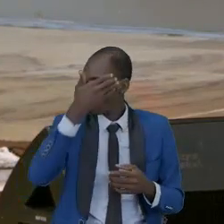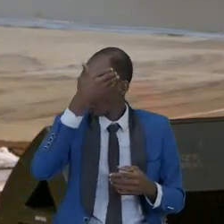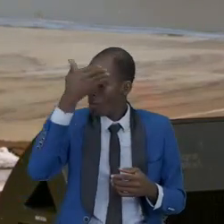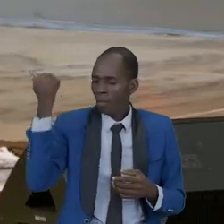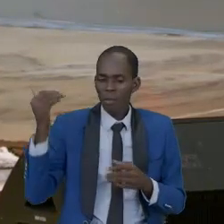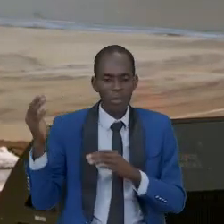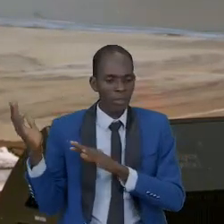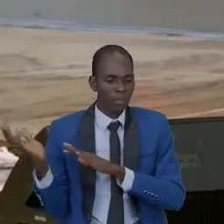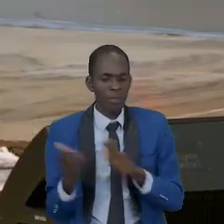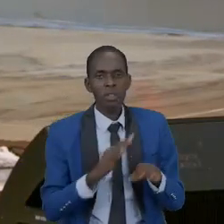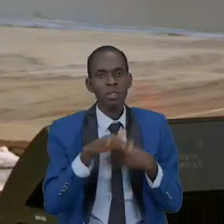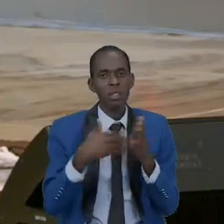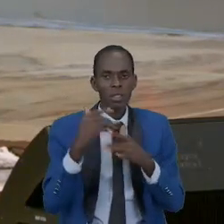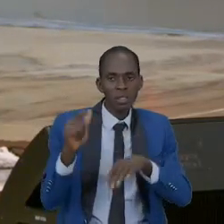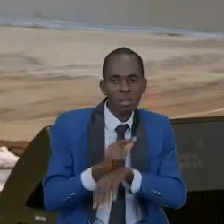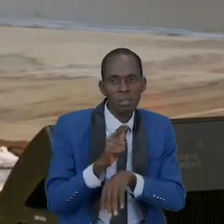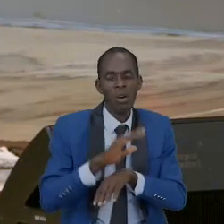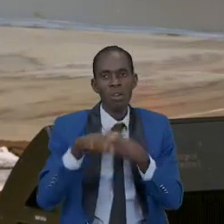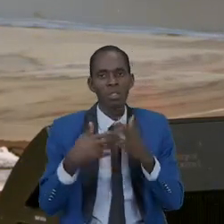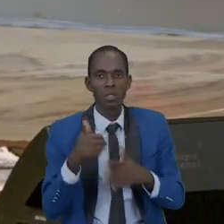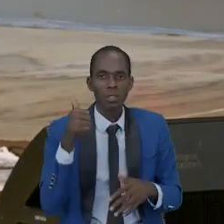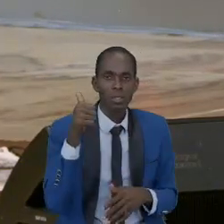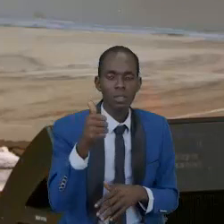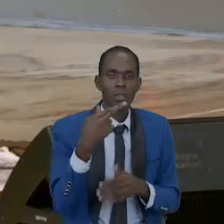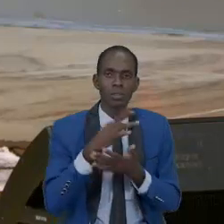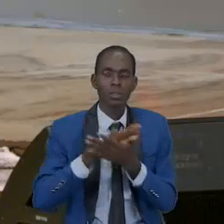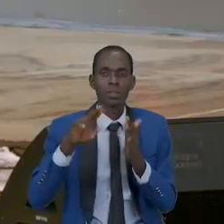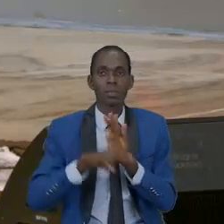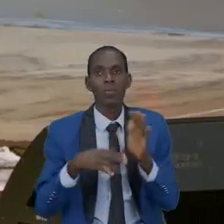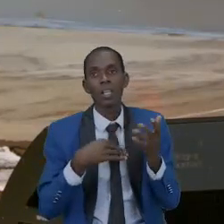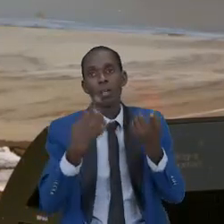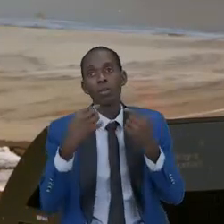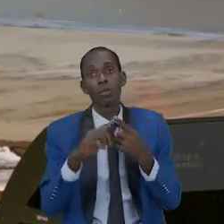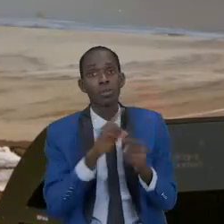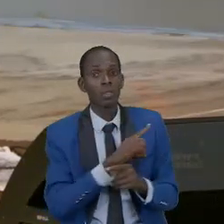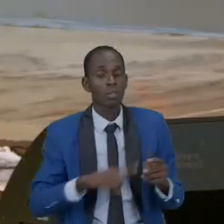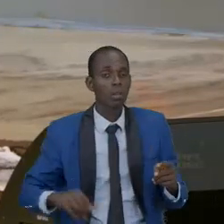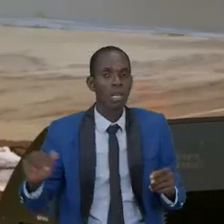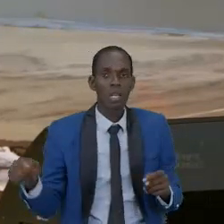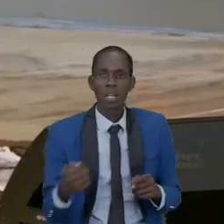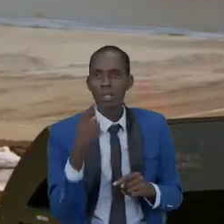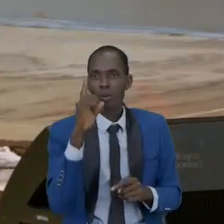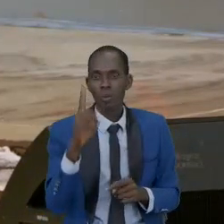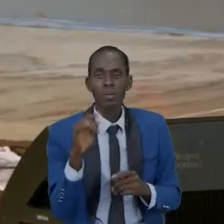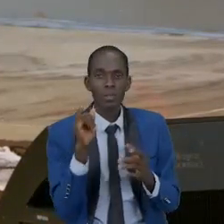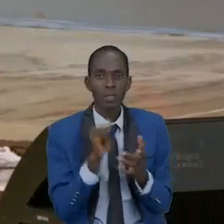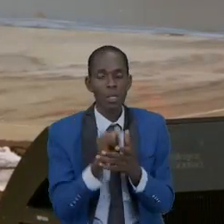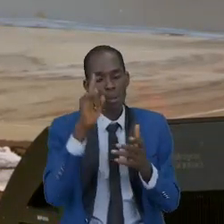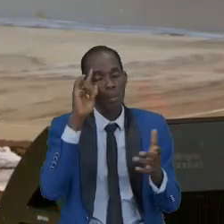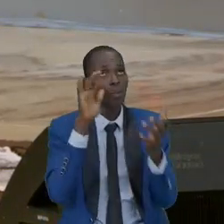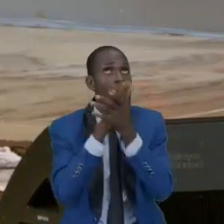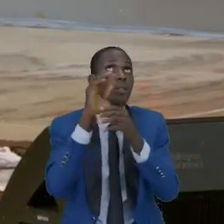your labor, and you forget all your self-righteousness, and you come to the Lord. Whosoever believeth in